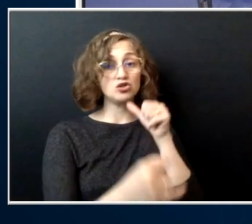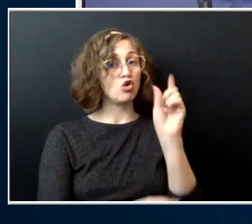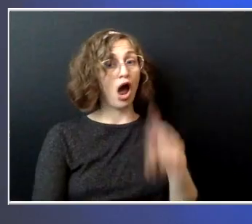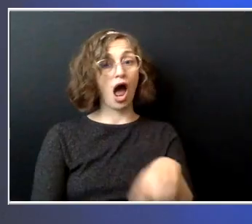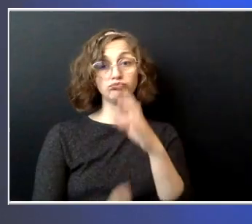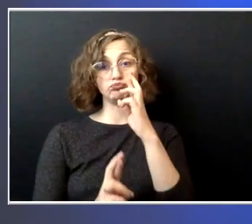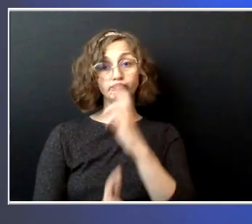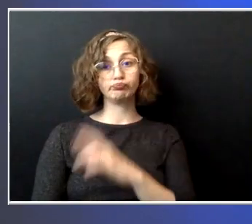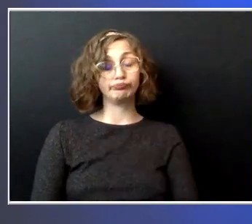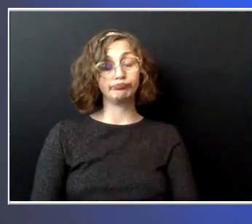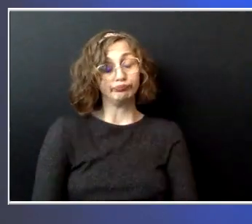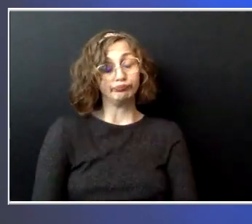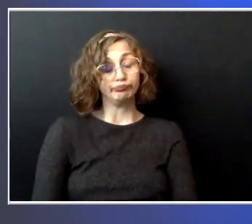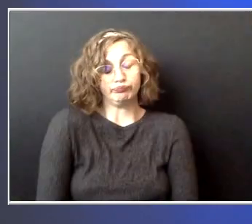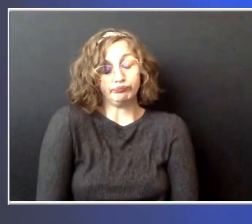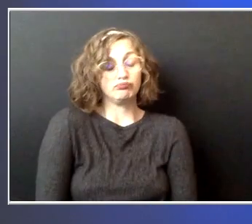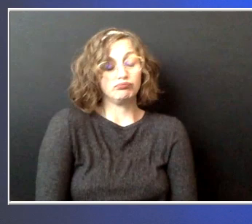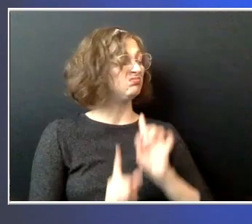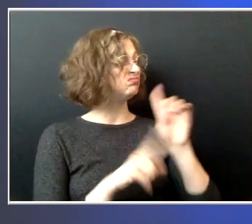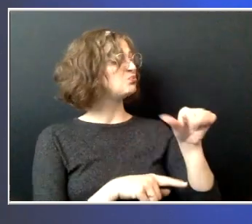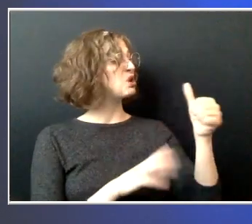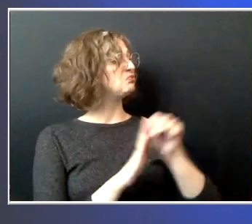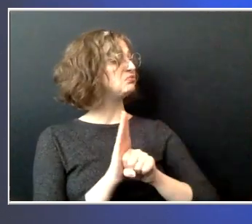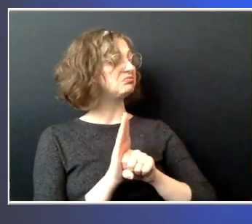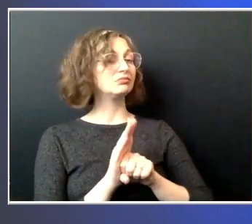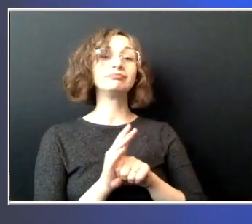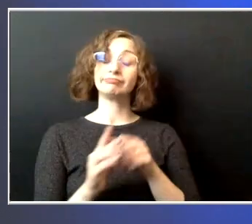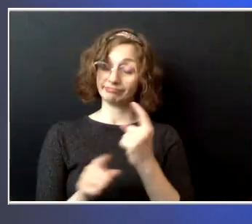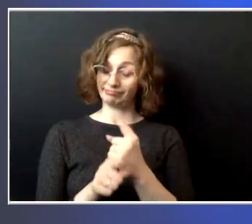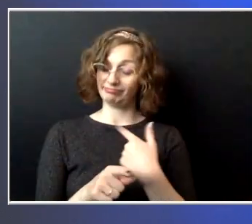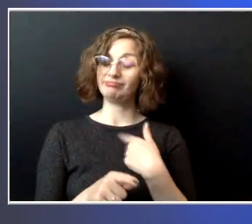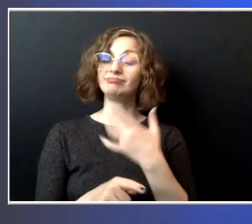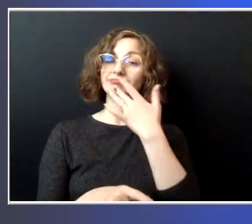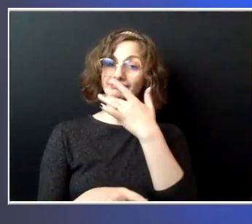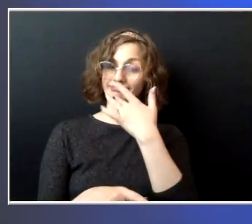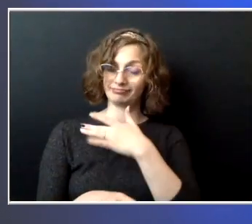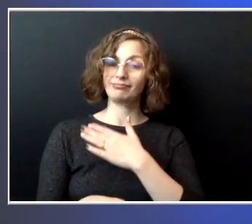was fortunate, the mentor I trained under in residency in Salina, Dr.